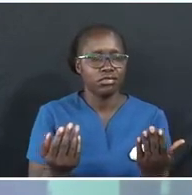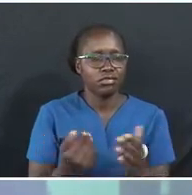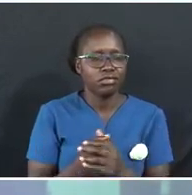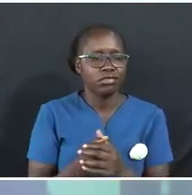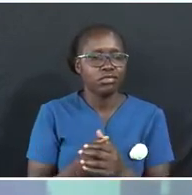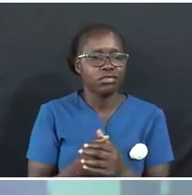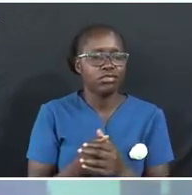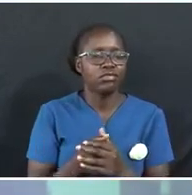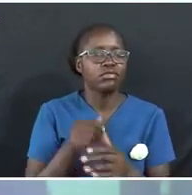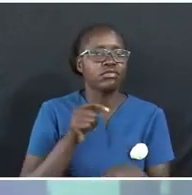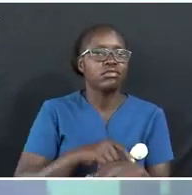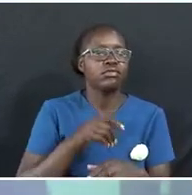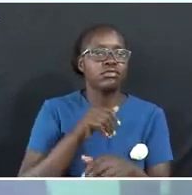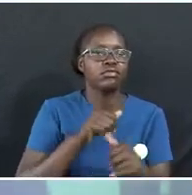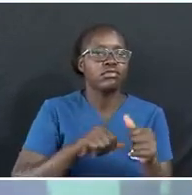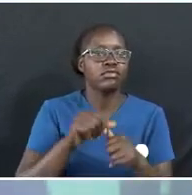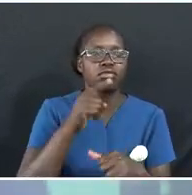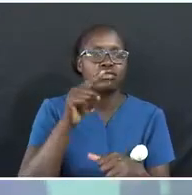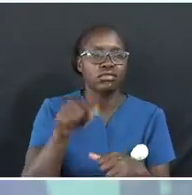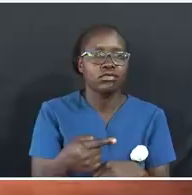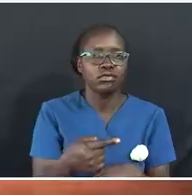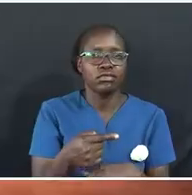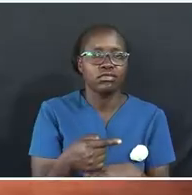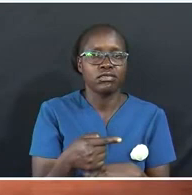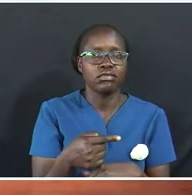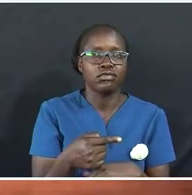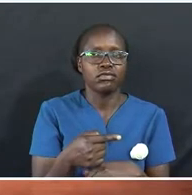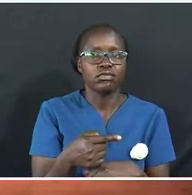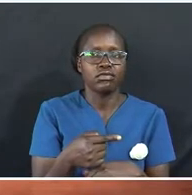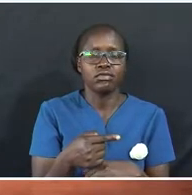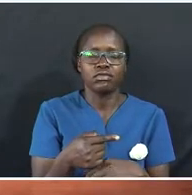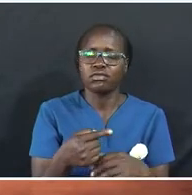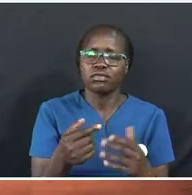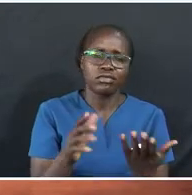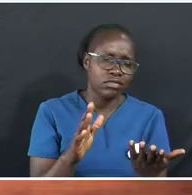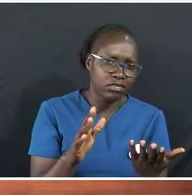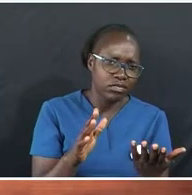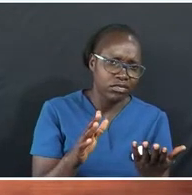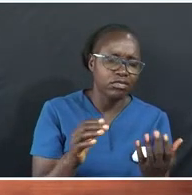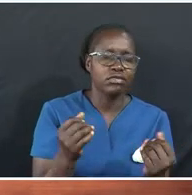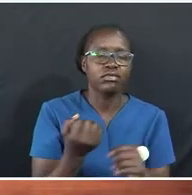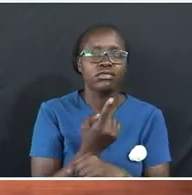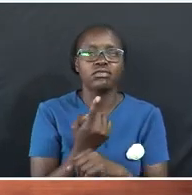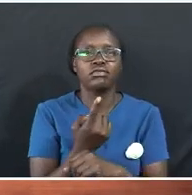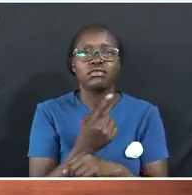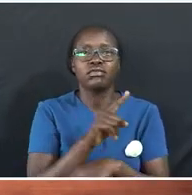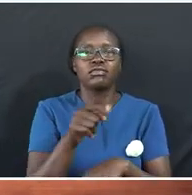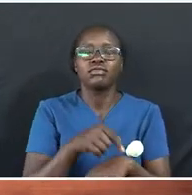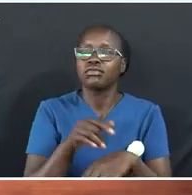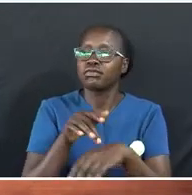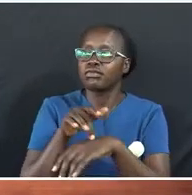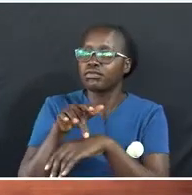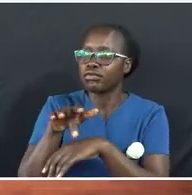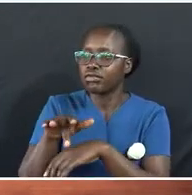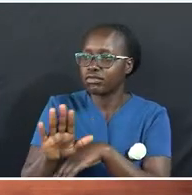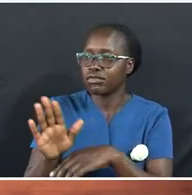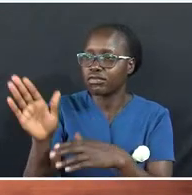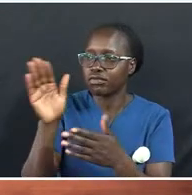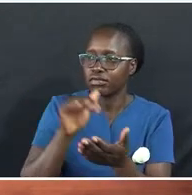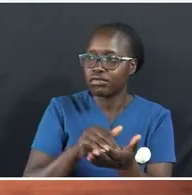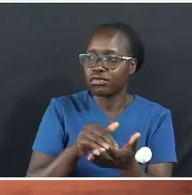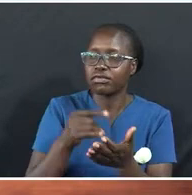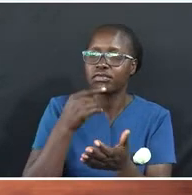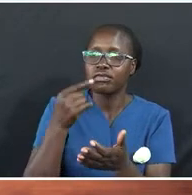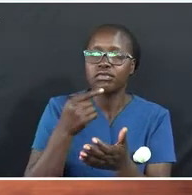At about what hour he was it? The 11th hour. He went out, and he said he